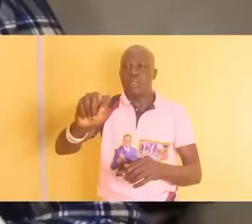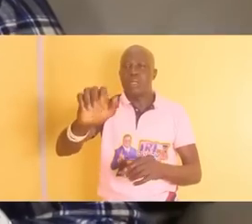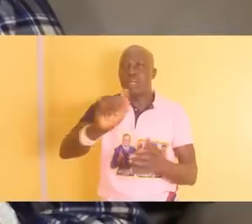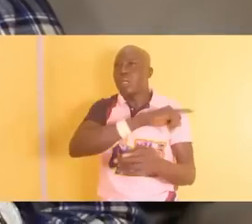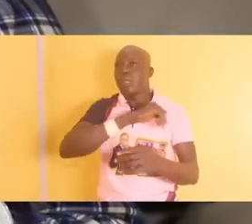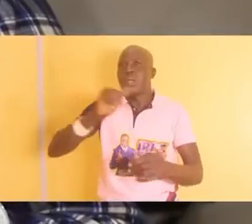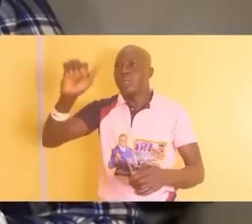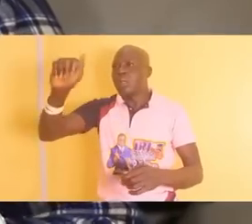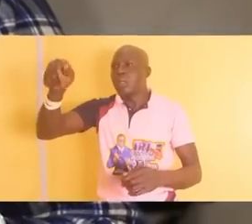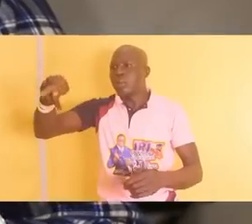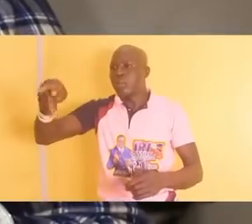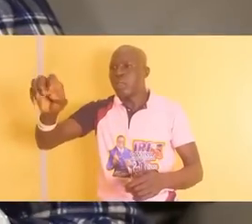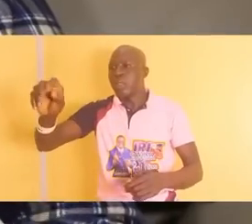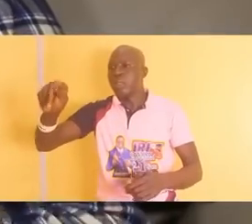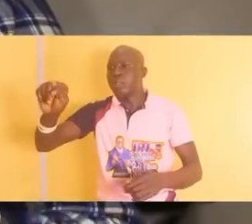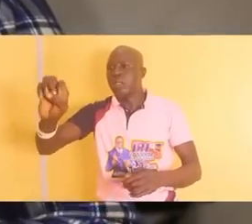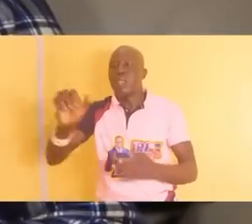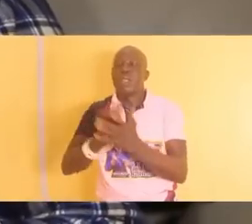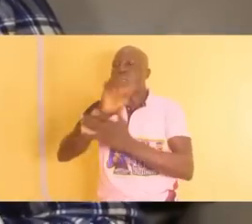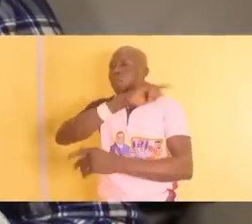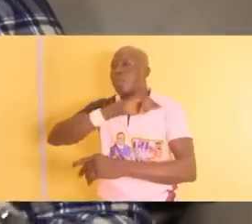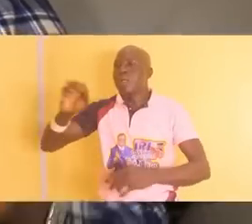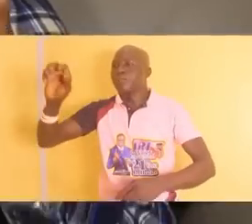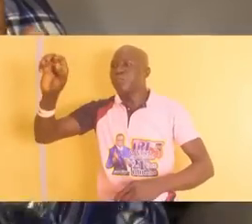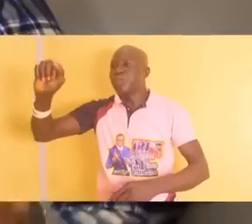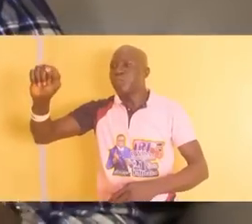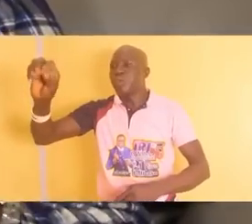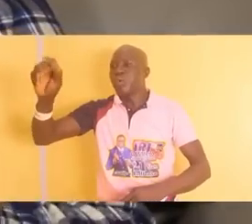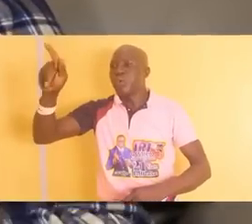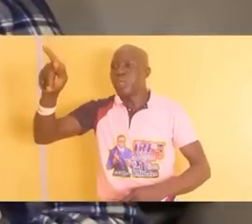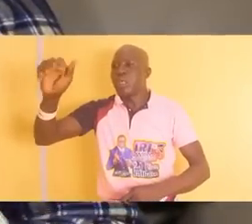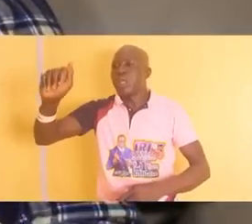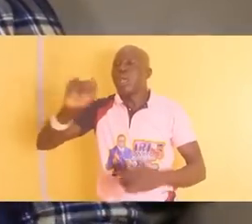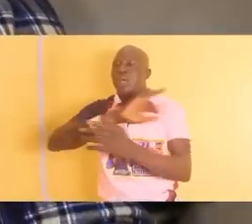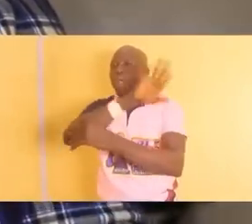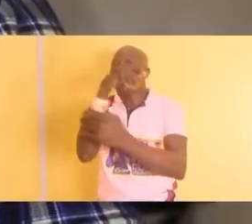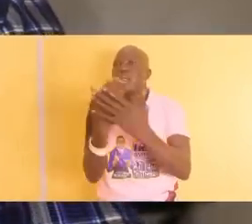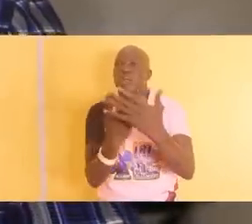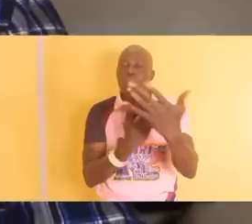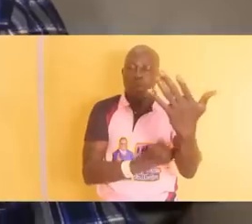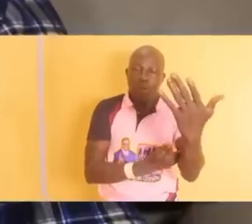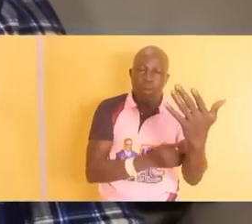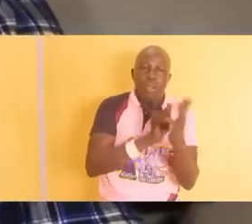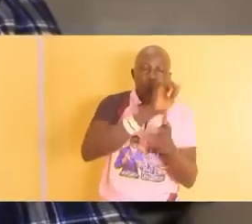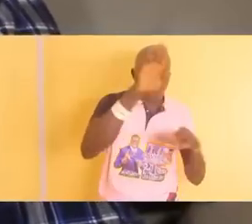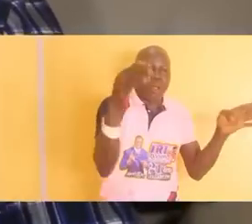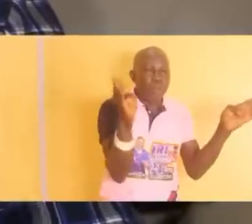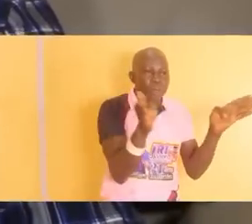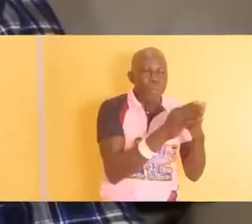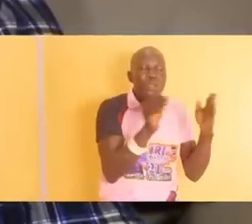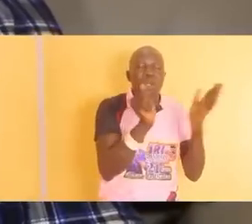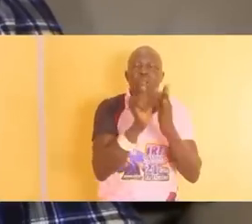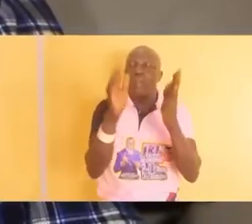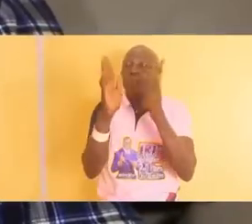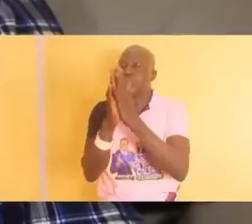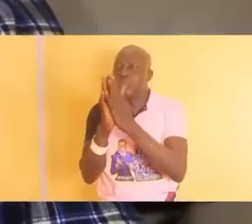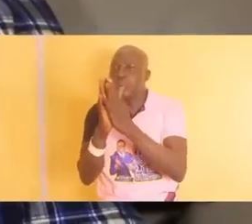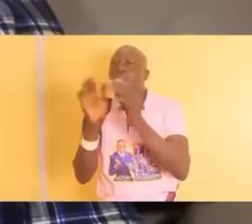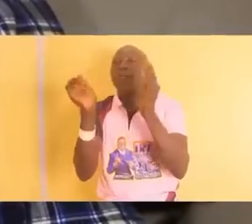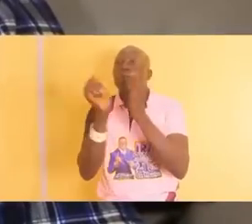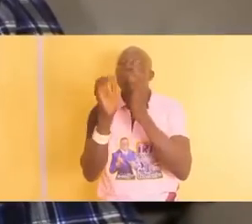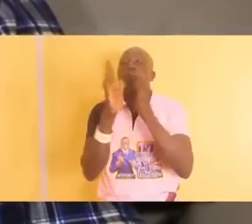and Akpete. Not only that, Soka, very early in the morning today, go and meet there, go and